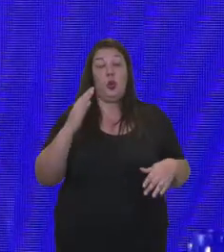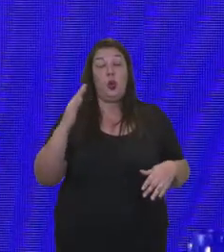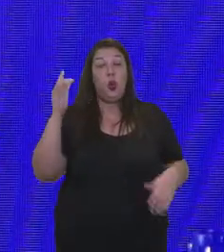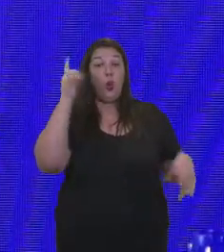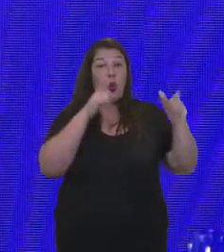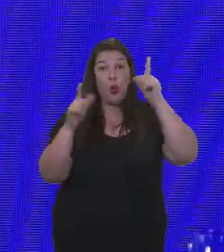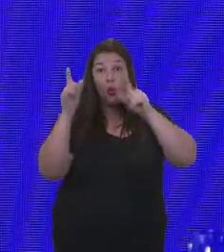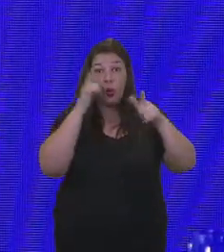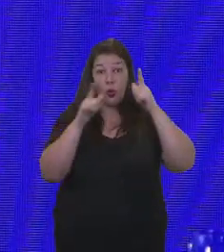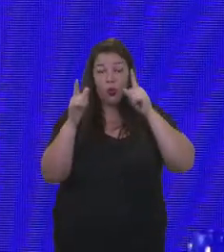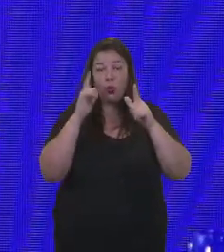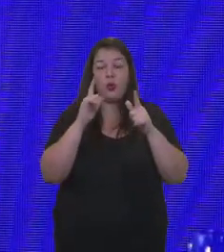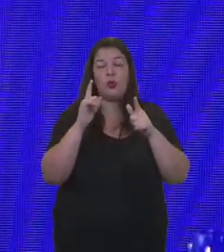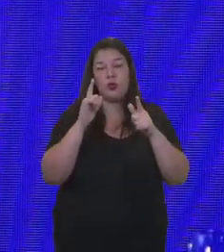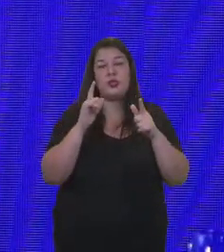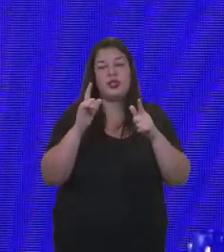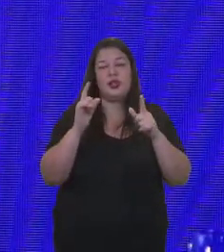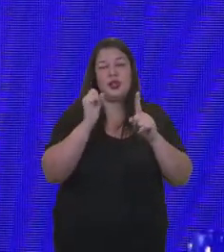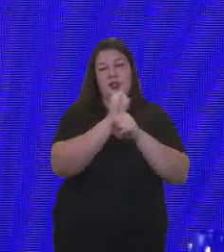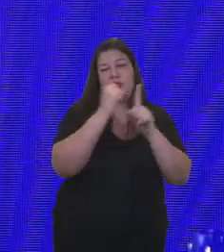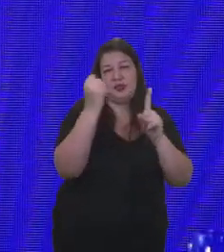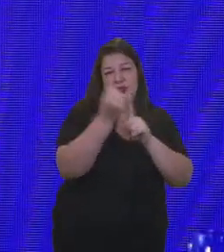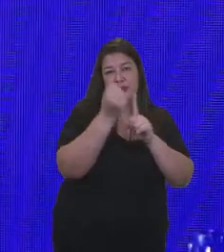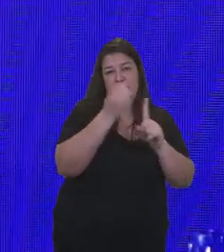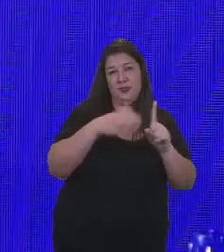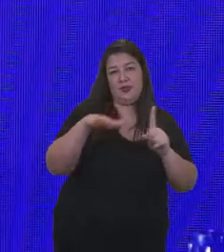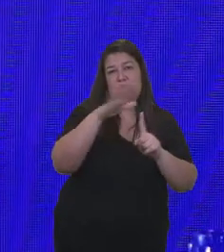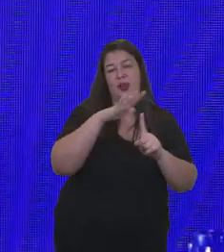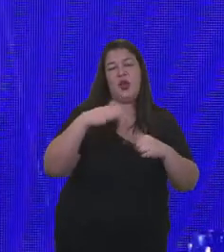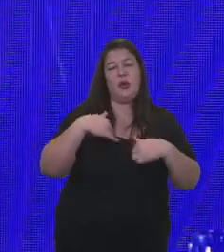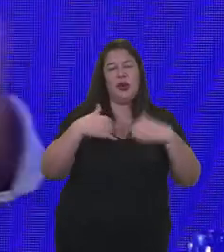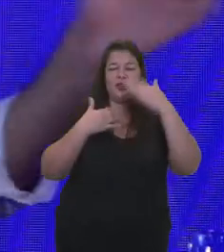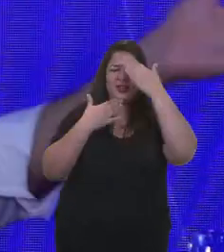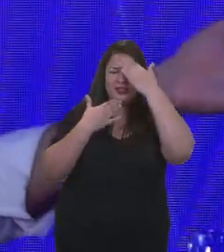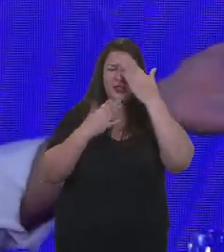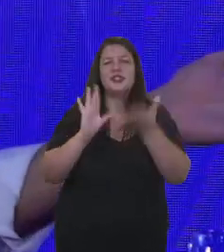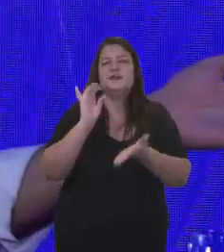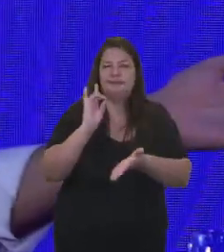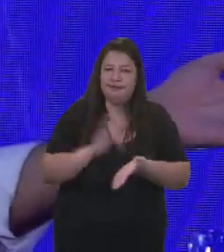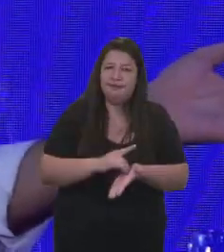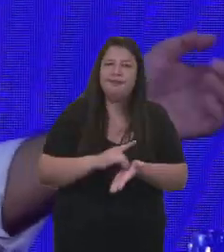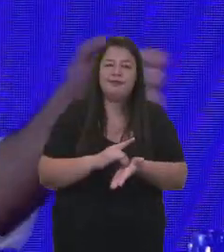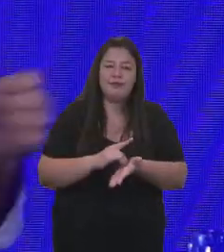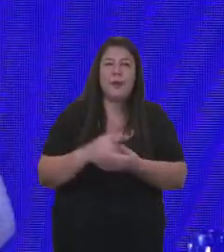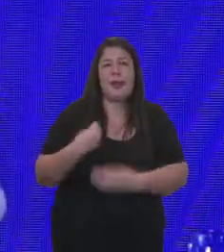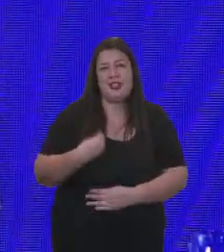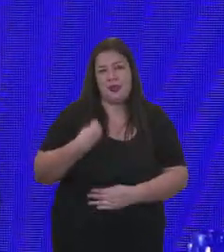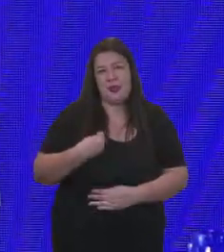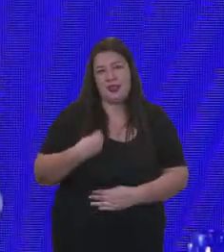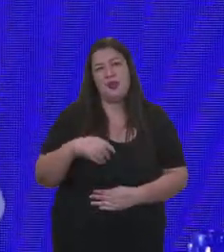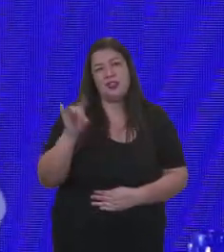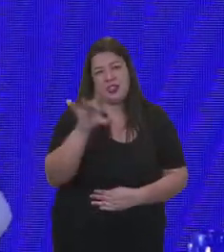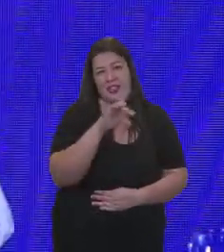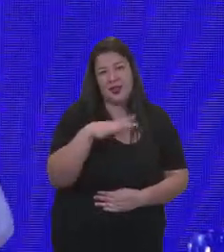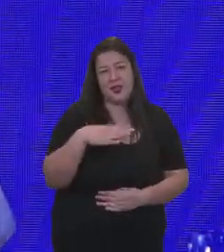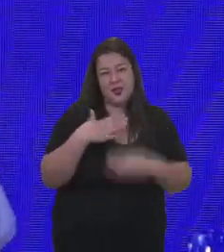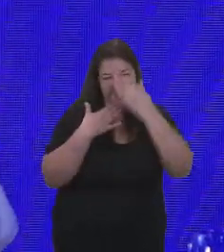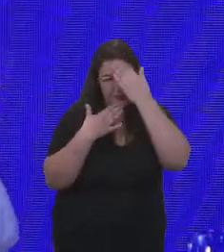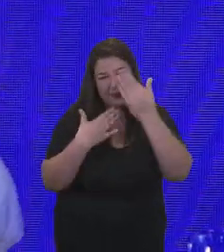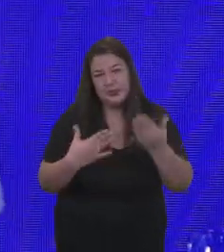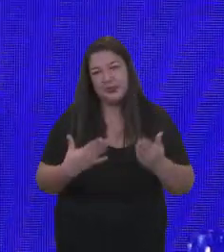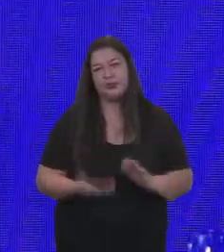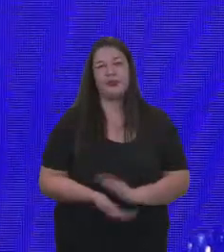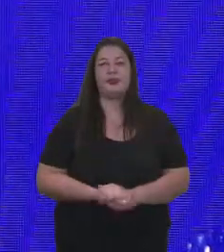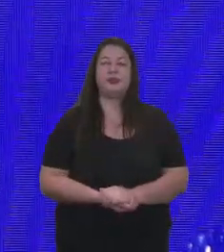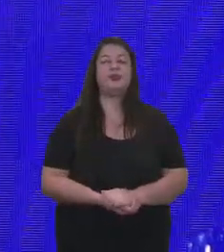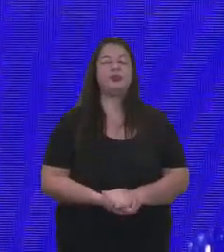have even more impact to the Brazilian society. I'm really thankful for your participation. Thank you